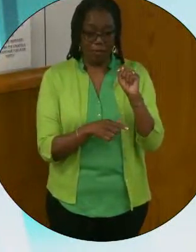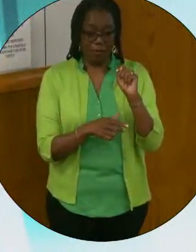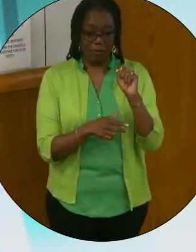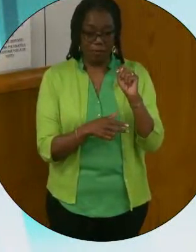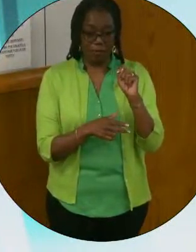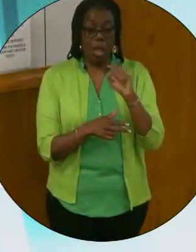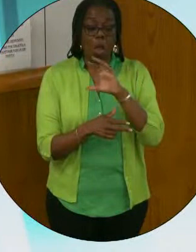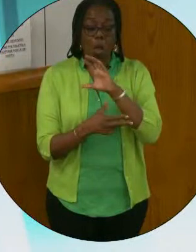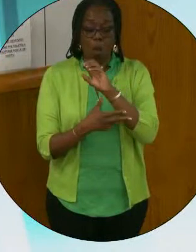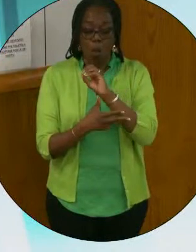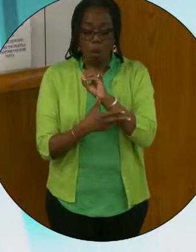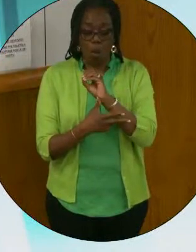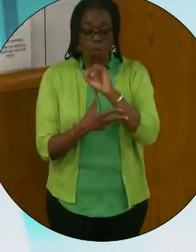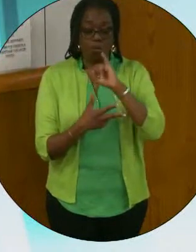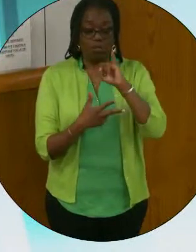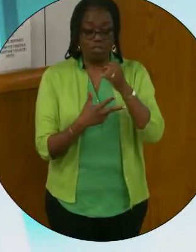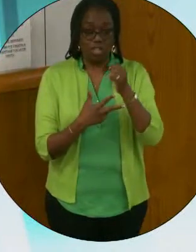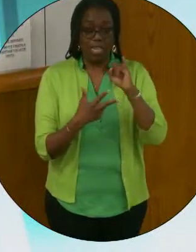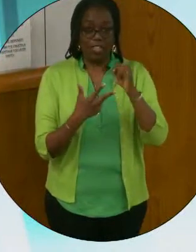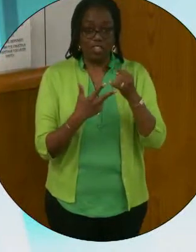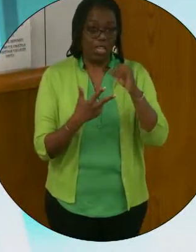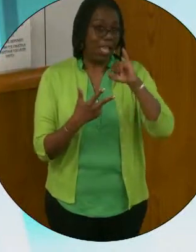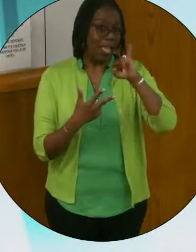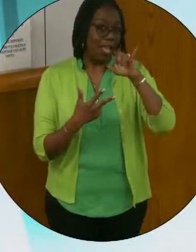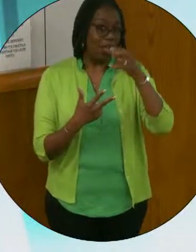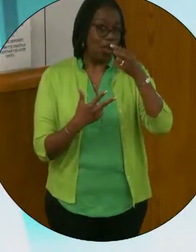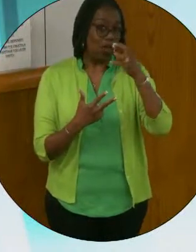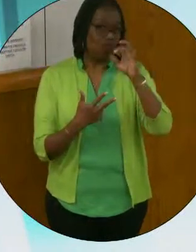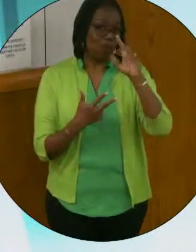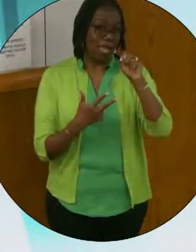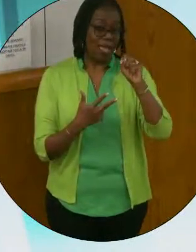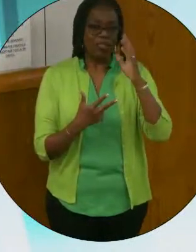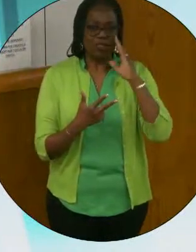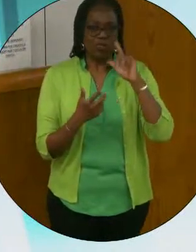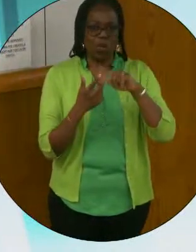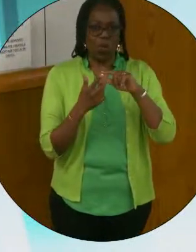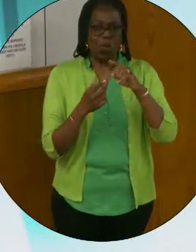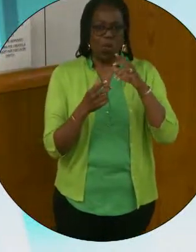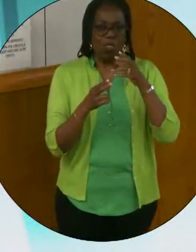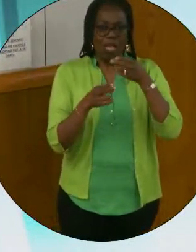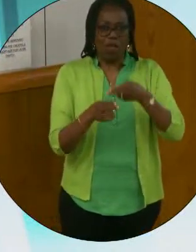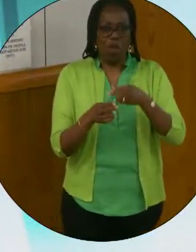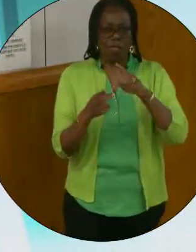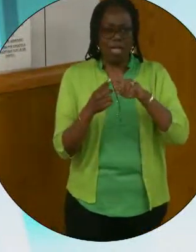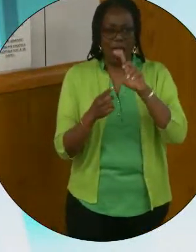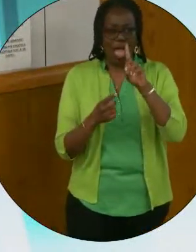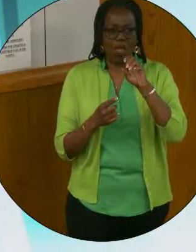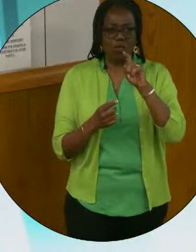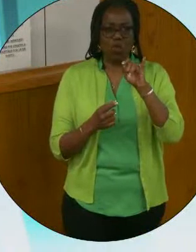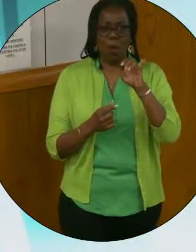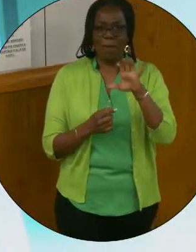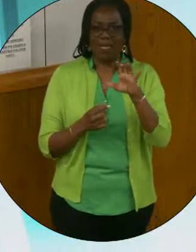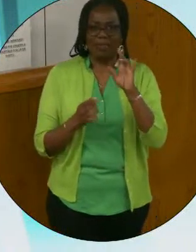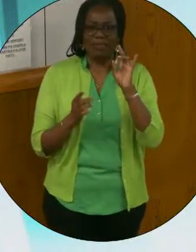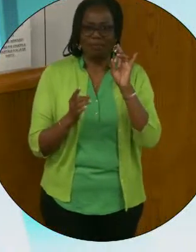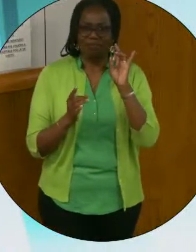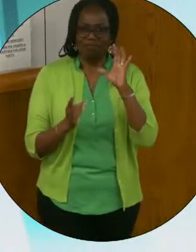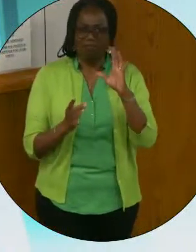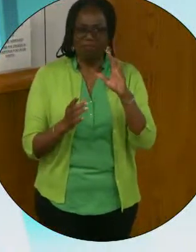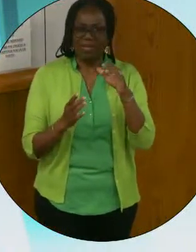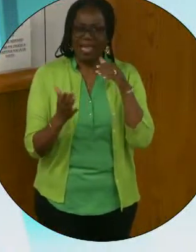news for a while. Did you know they called that grant a domestic terrorist against parents? Because that came at me 13